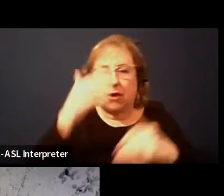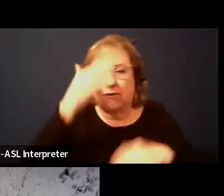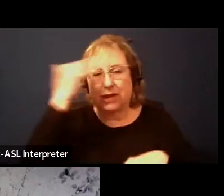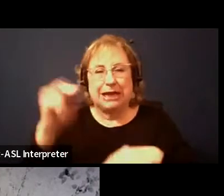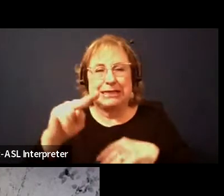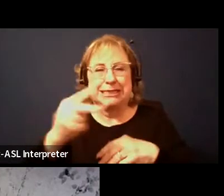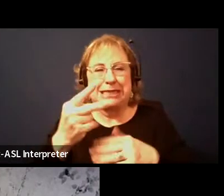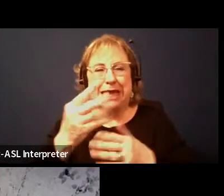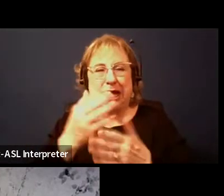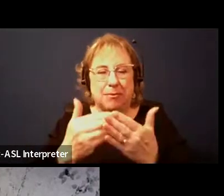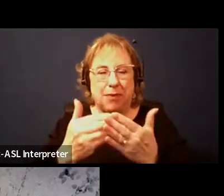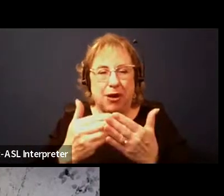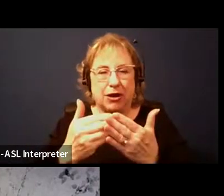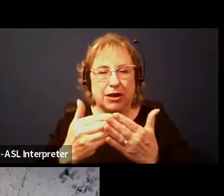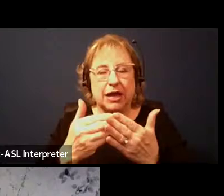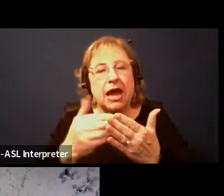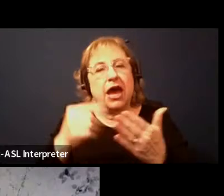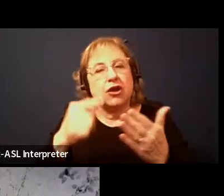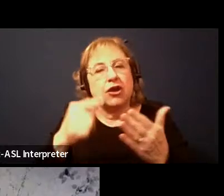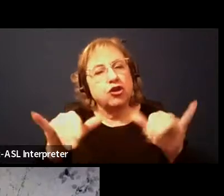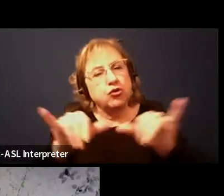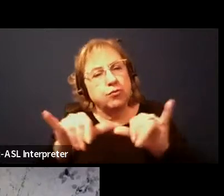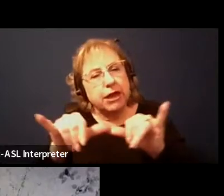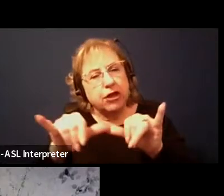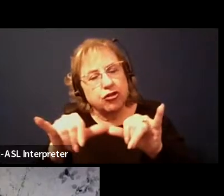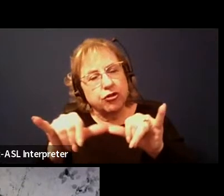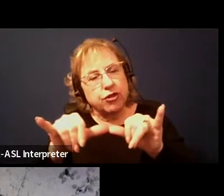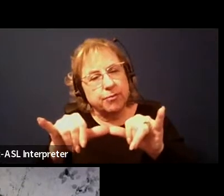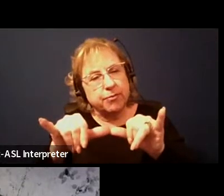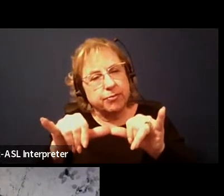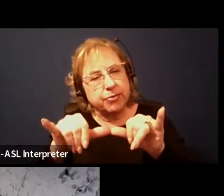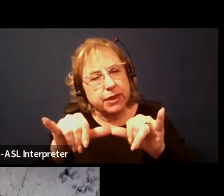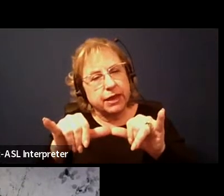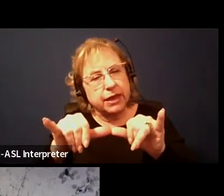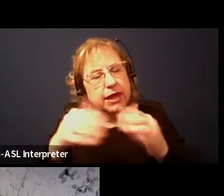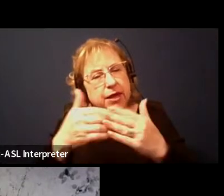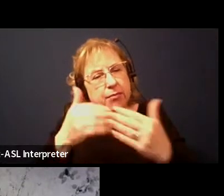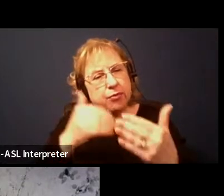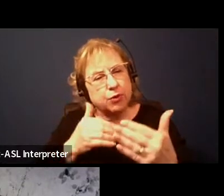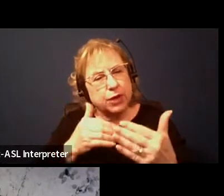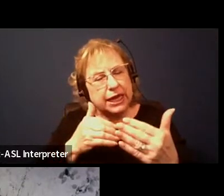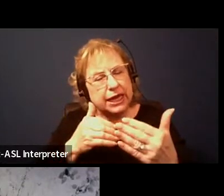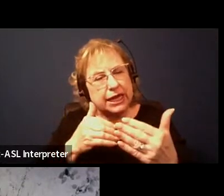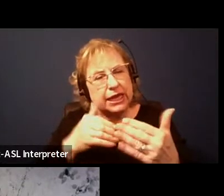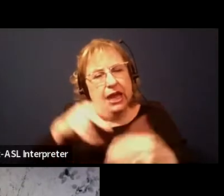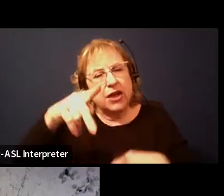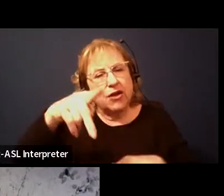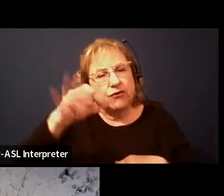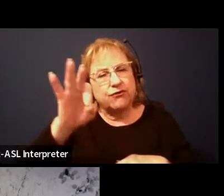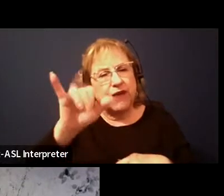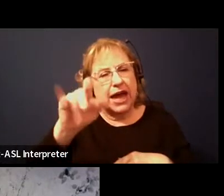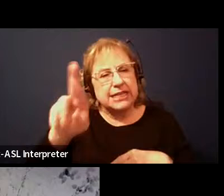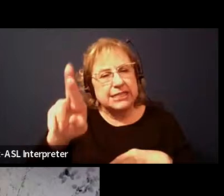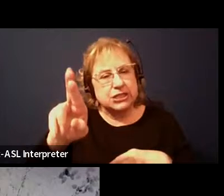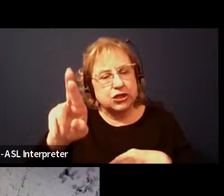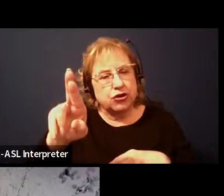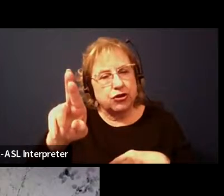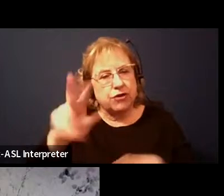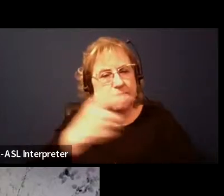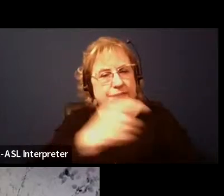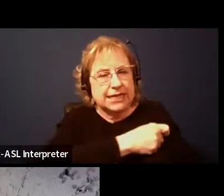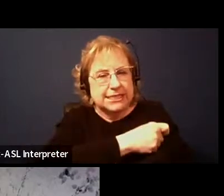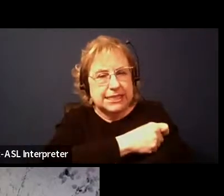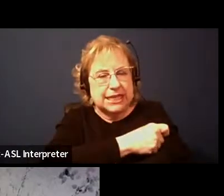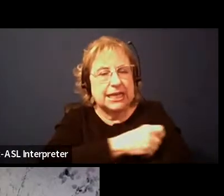question. Are they pre-measured out or did they? Oh, right. So the Pfizer vaccine arrives, it's a